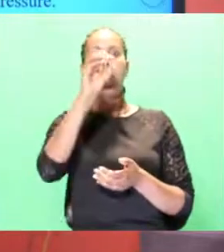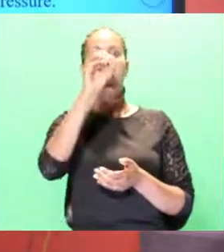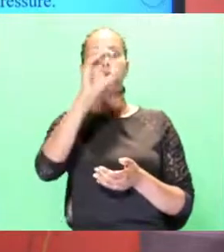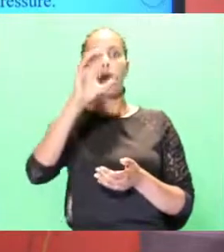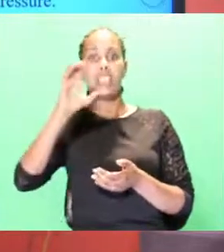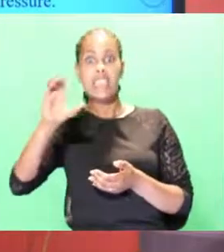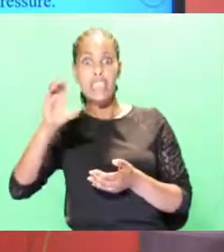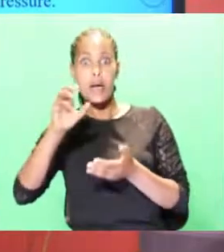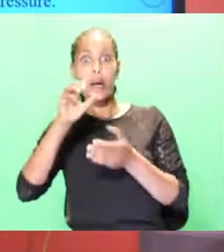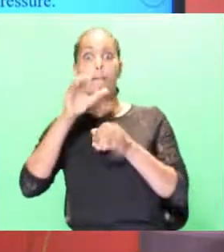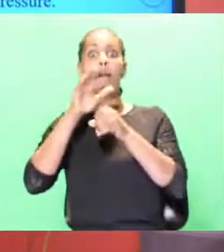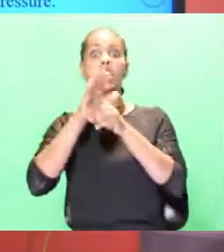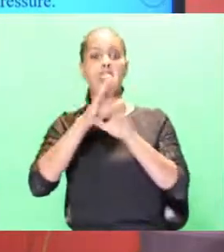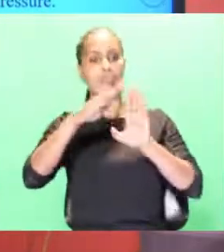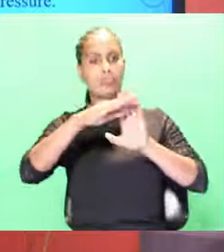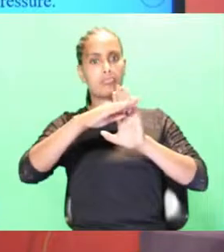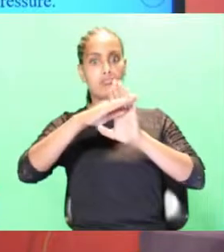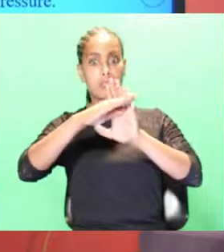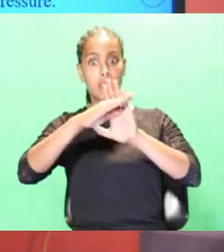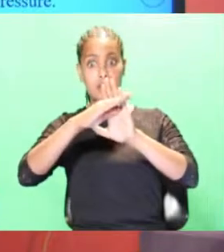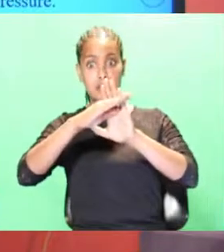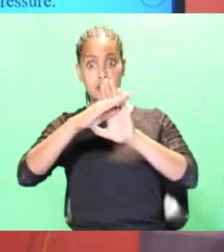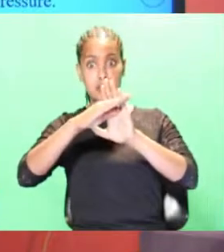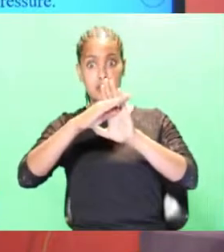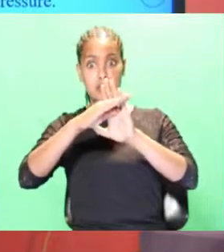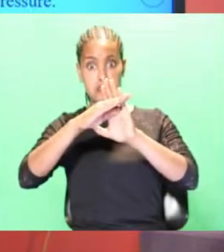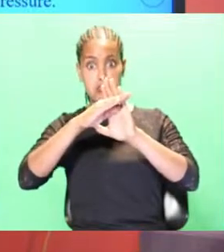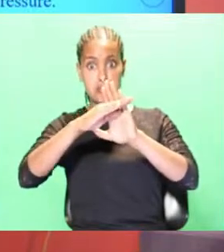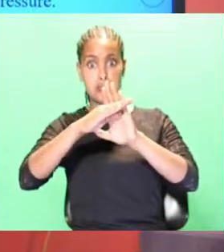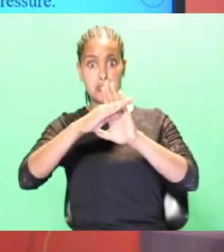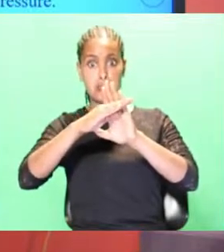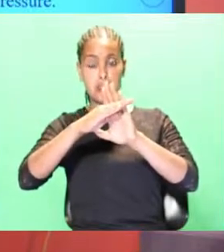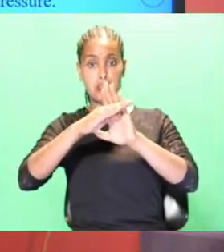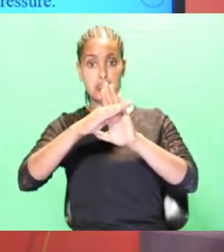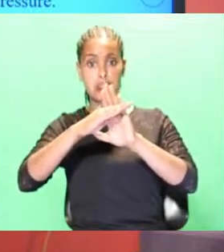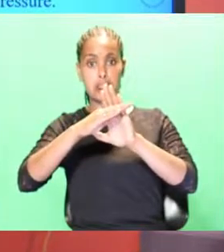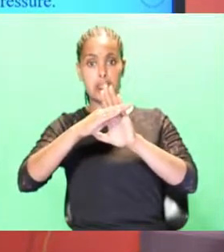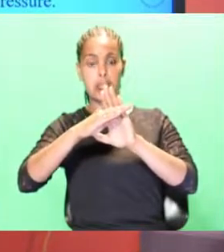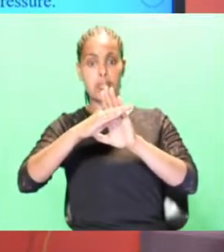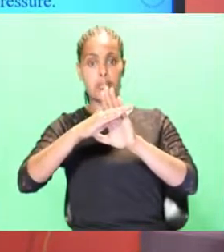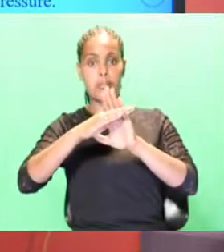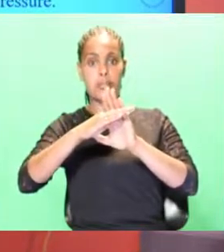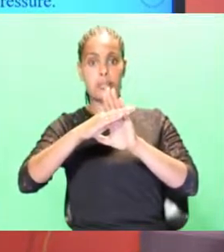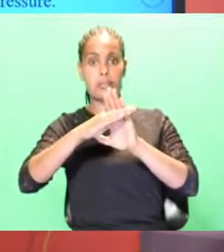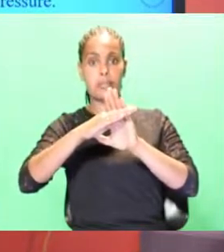Osmotic pressure denoted by this symbol, osmotic pressure.